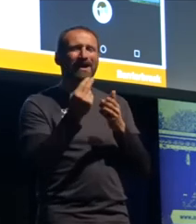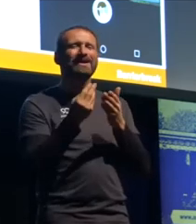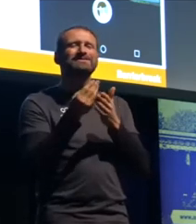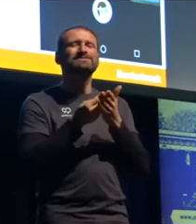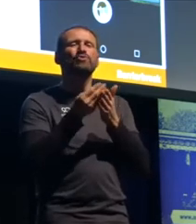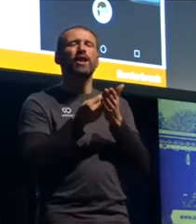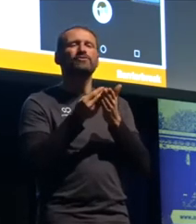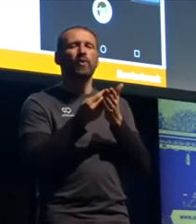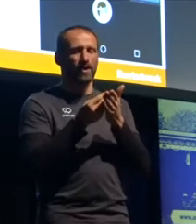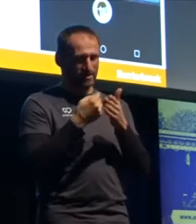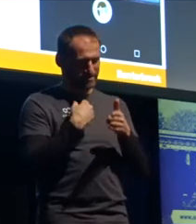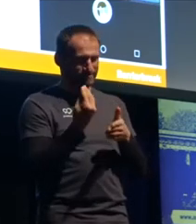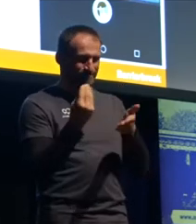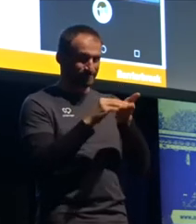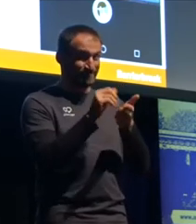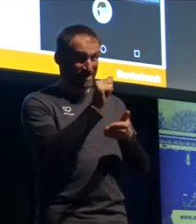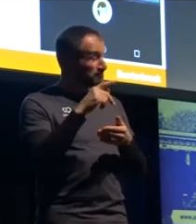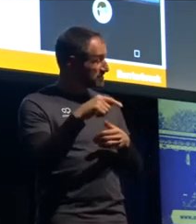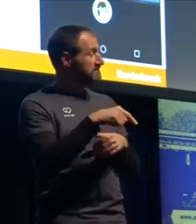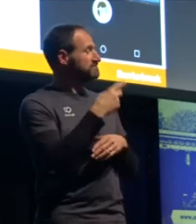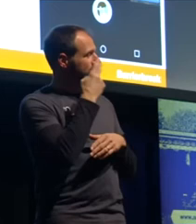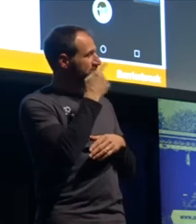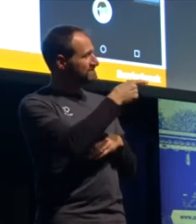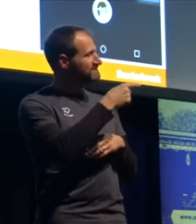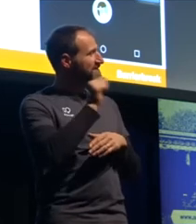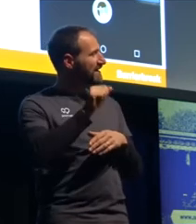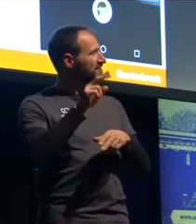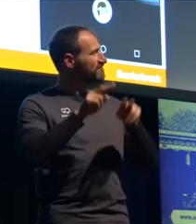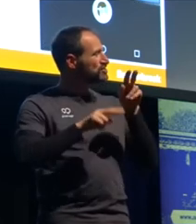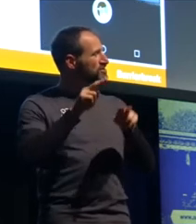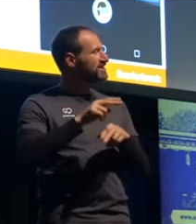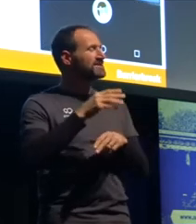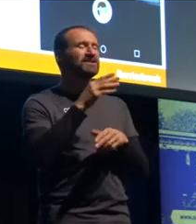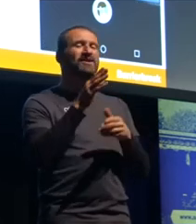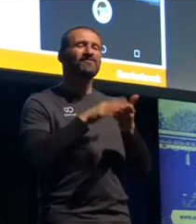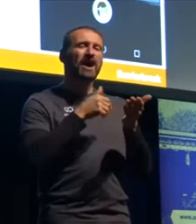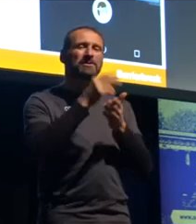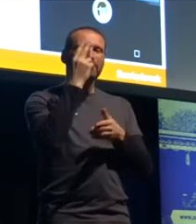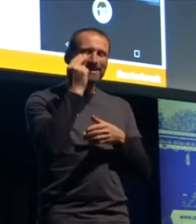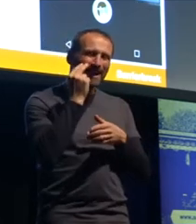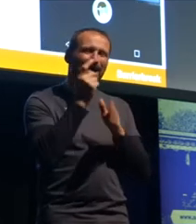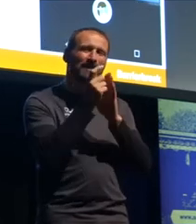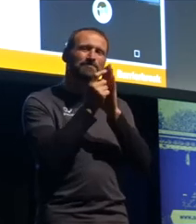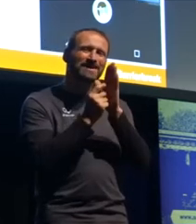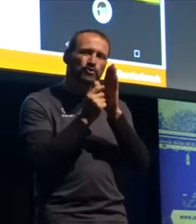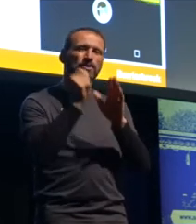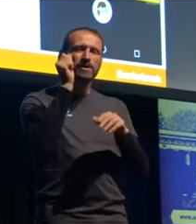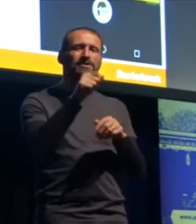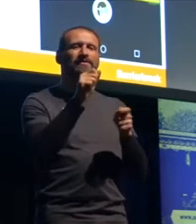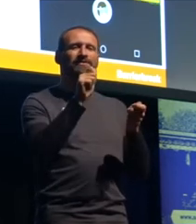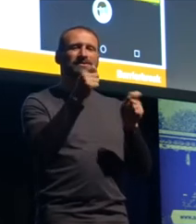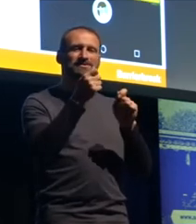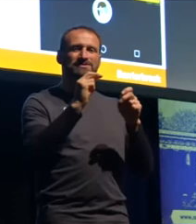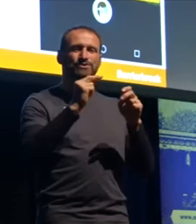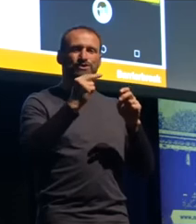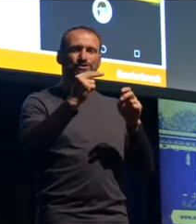you can see, you know, you can select different color blindness conditions, and you can see how, in real time, a person with that